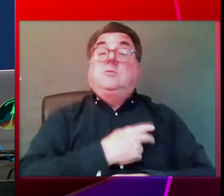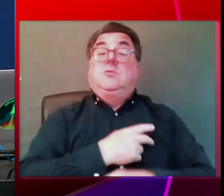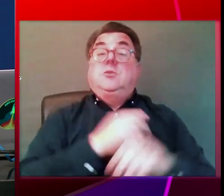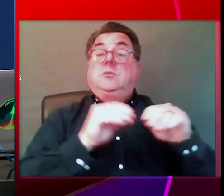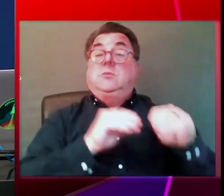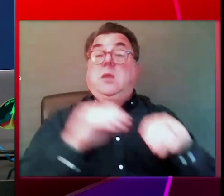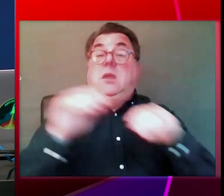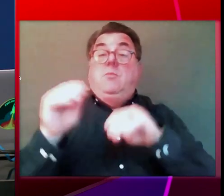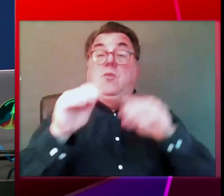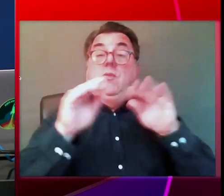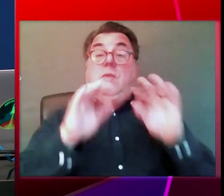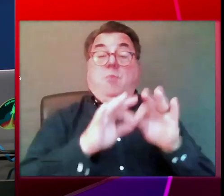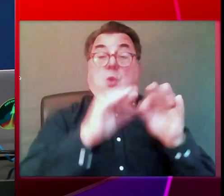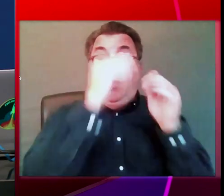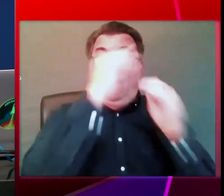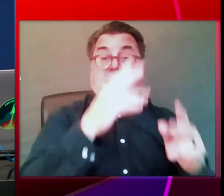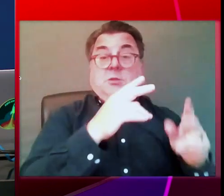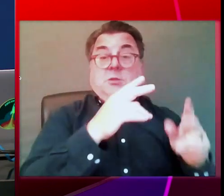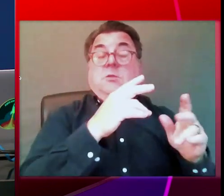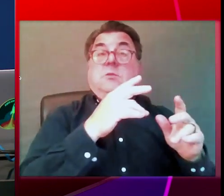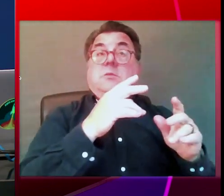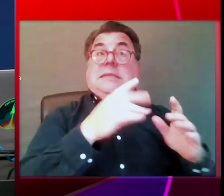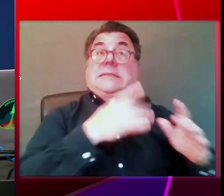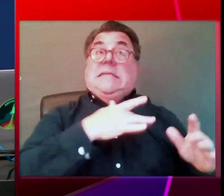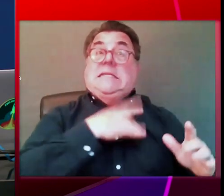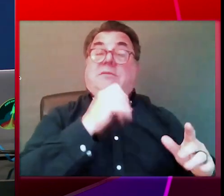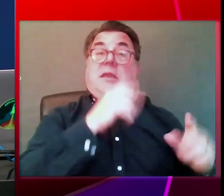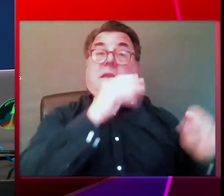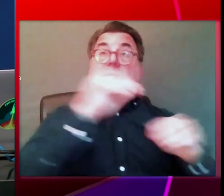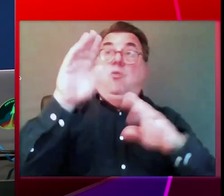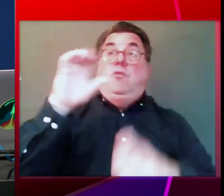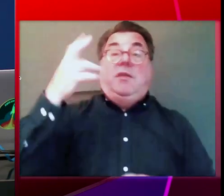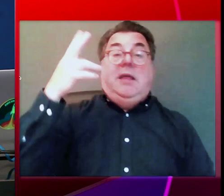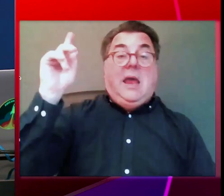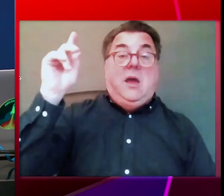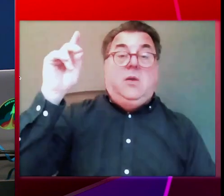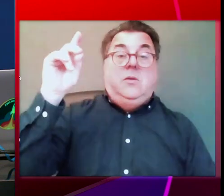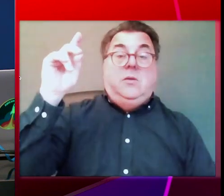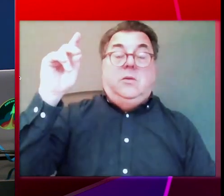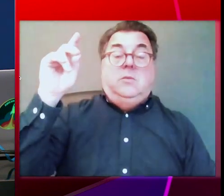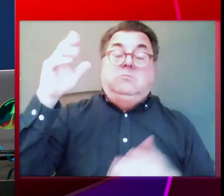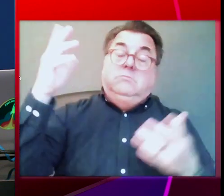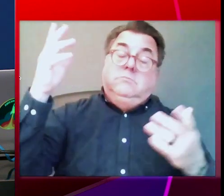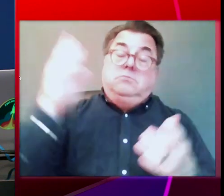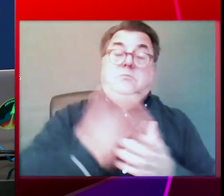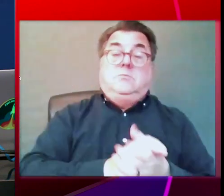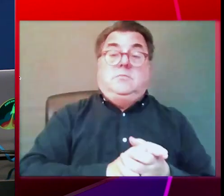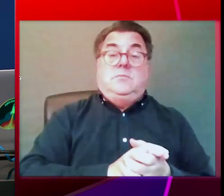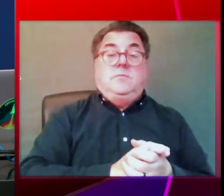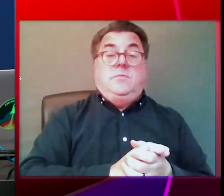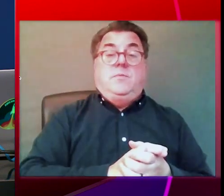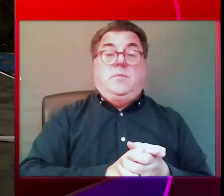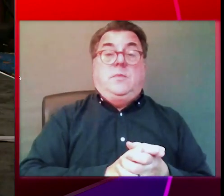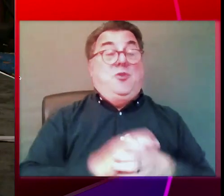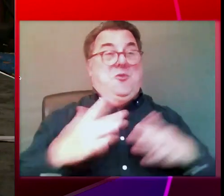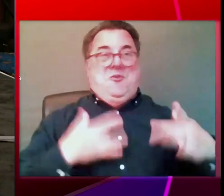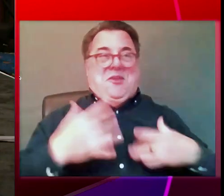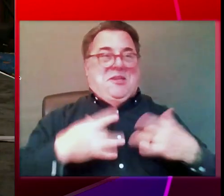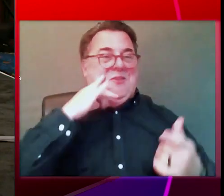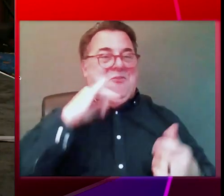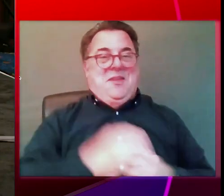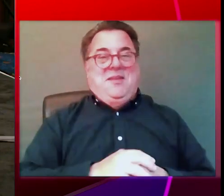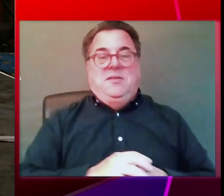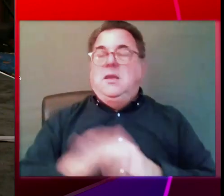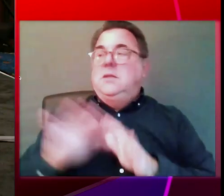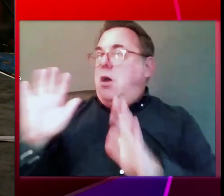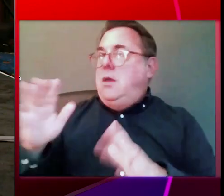critical workload with the sensitive data to the cloud, which they were not able to do it before. So we're super excited with this. This is awesome. Thank